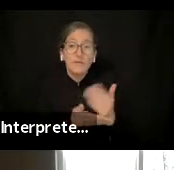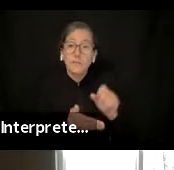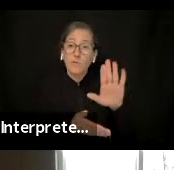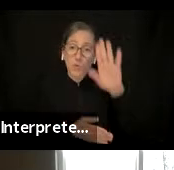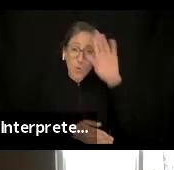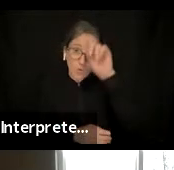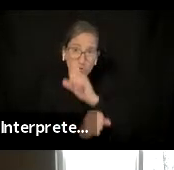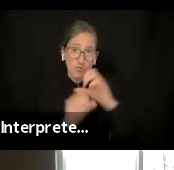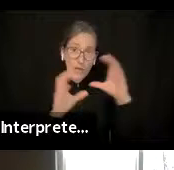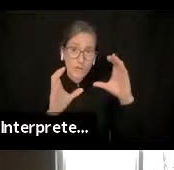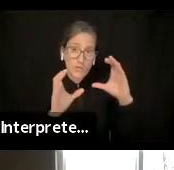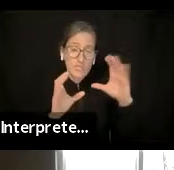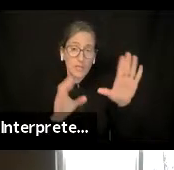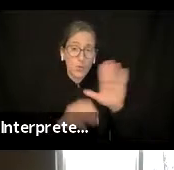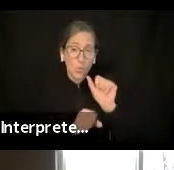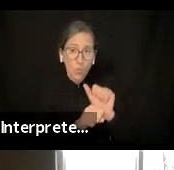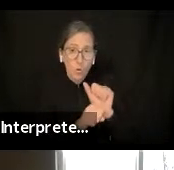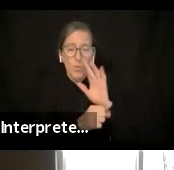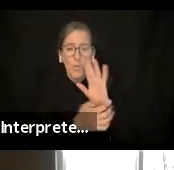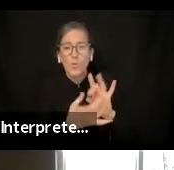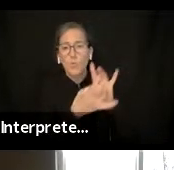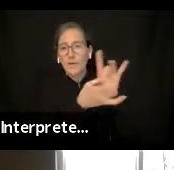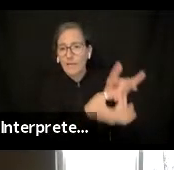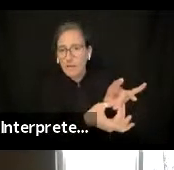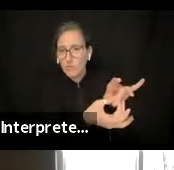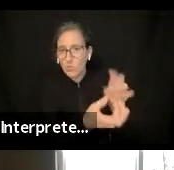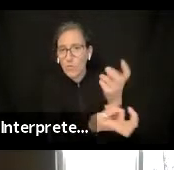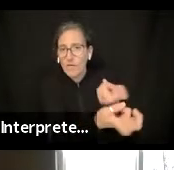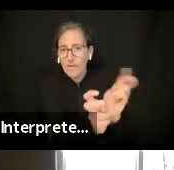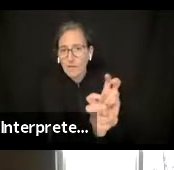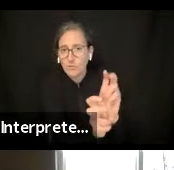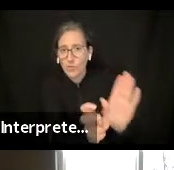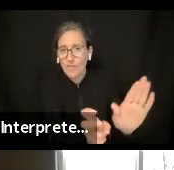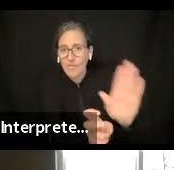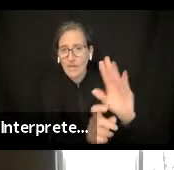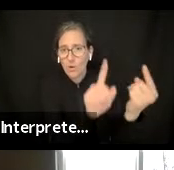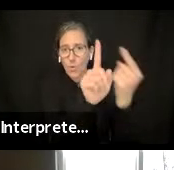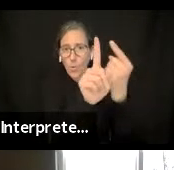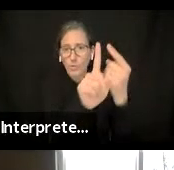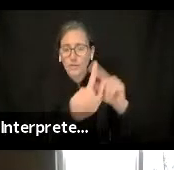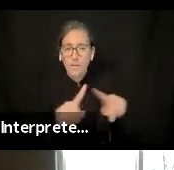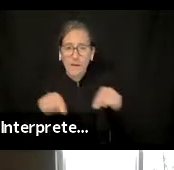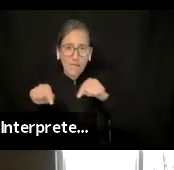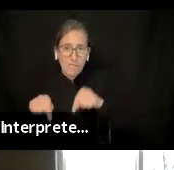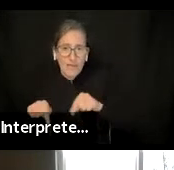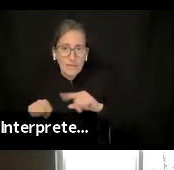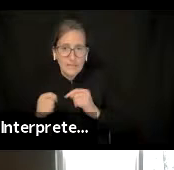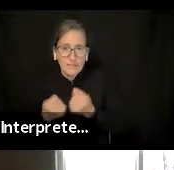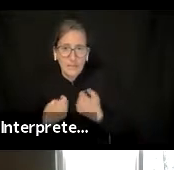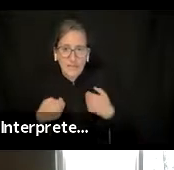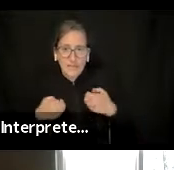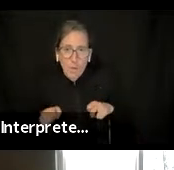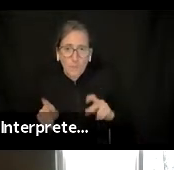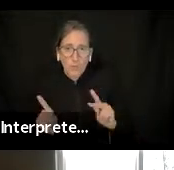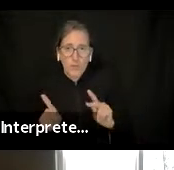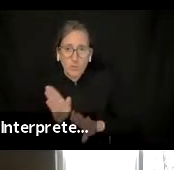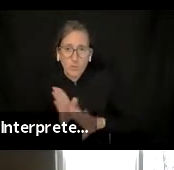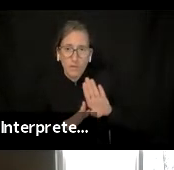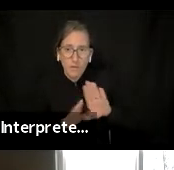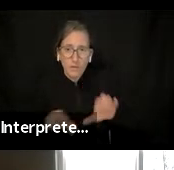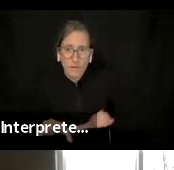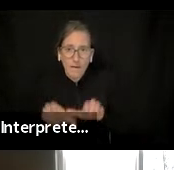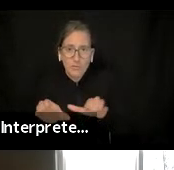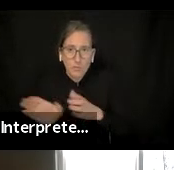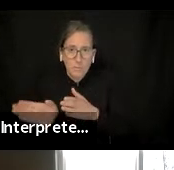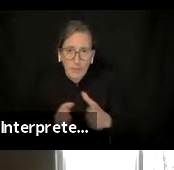council goals, tie back to that. But this team has the opportunity to create an action plan. And one of those actions could